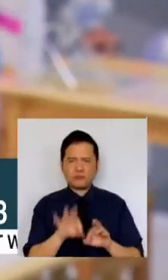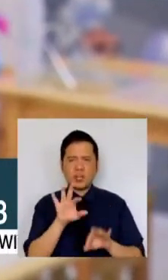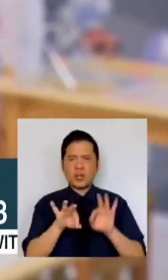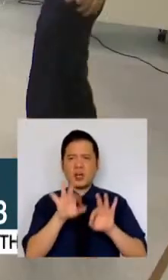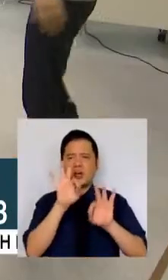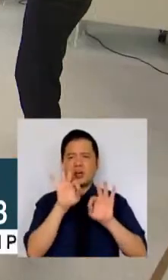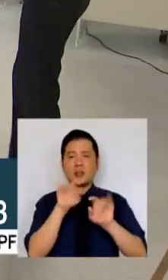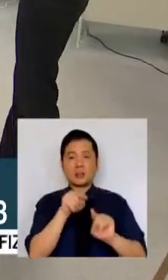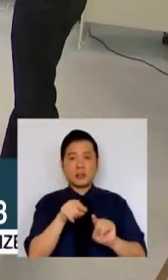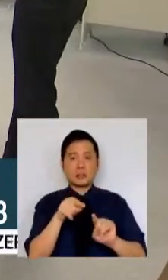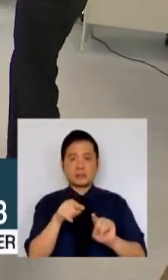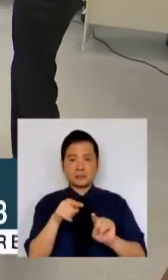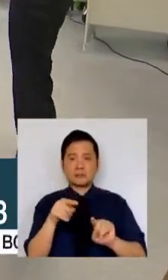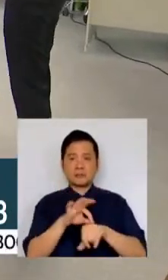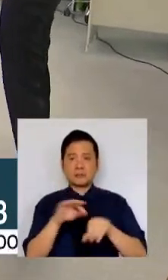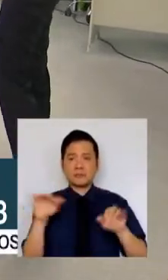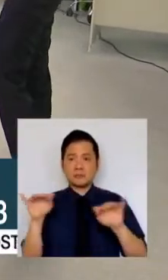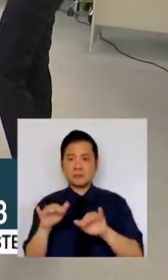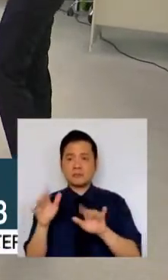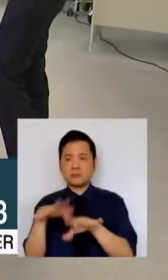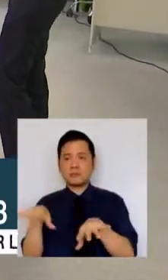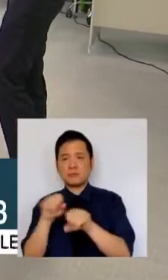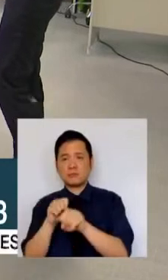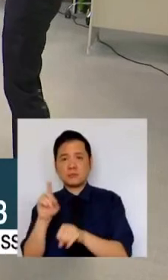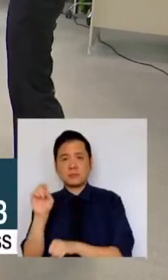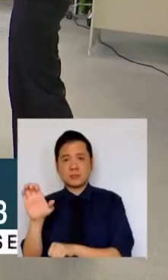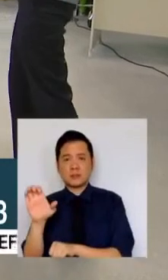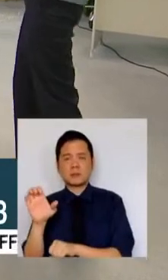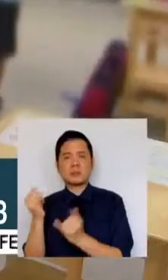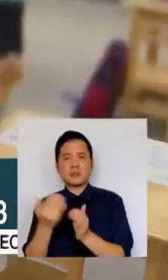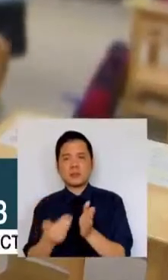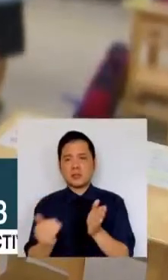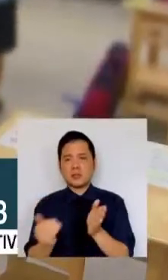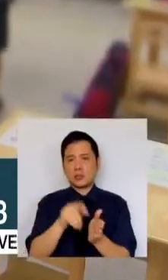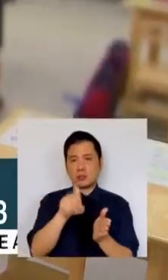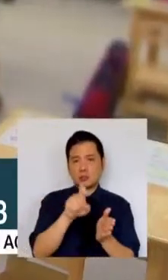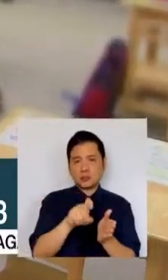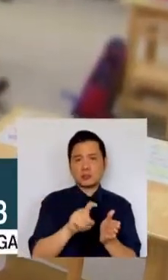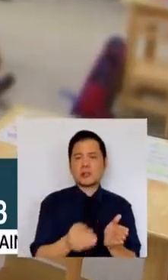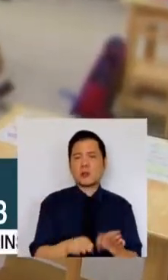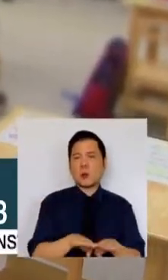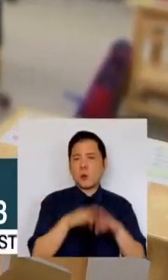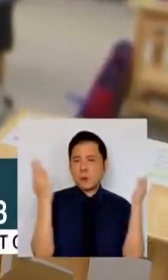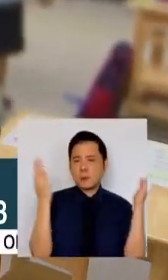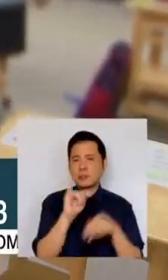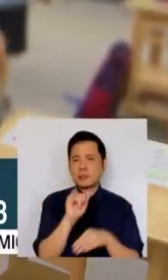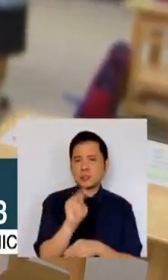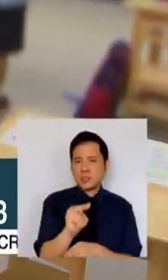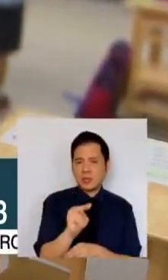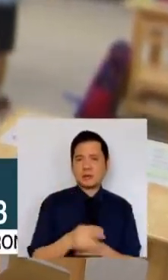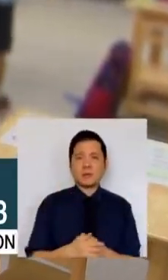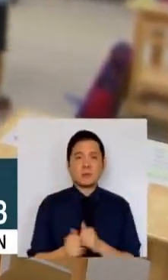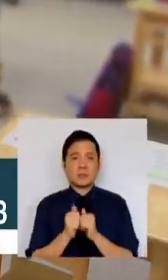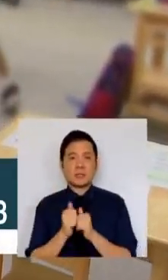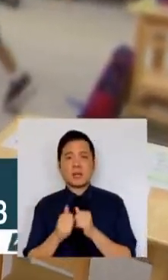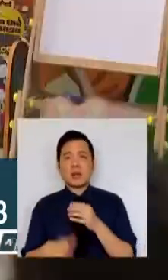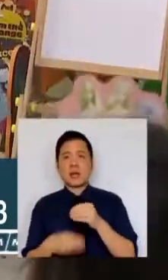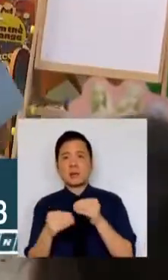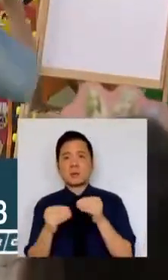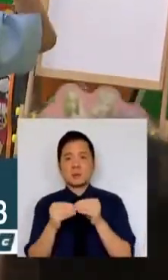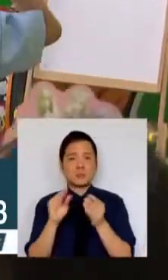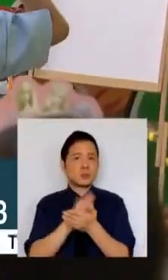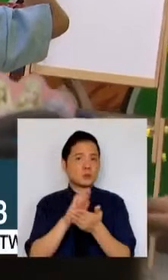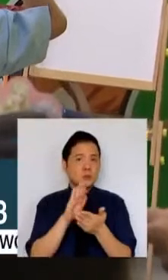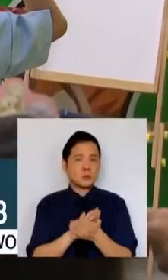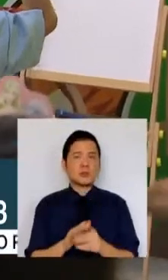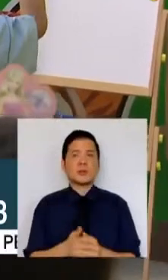December. Earlier, DepEd said it plans to implement this January the expansion phase or adding more schools that will reopen for